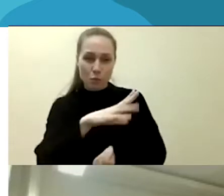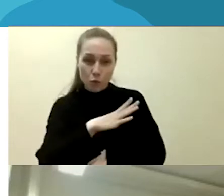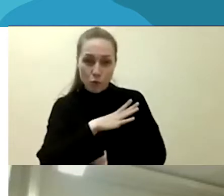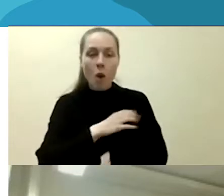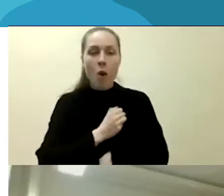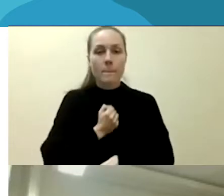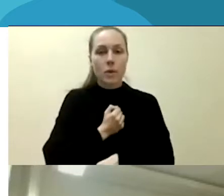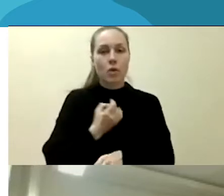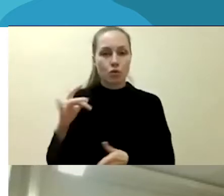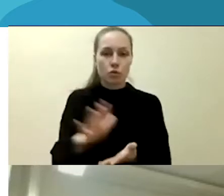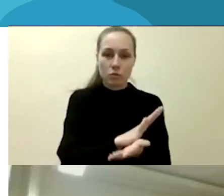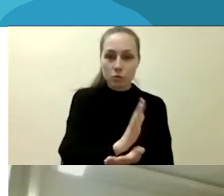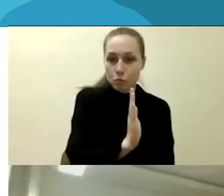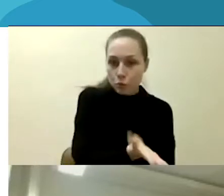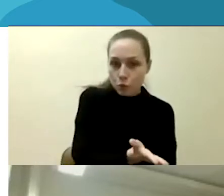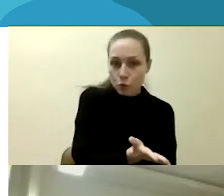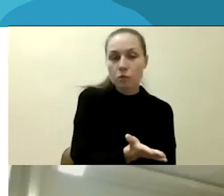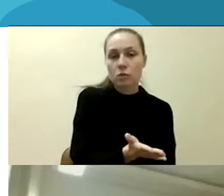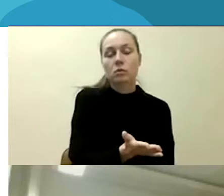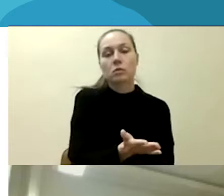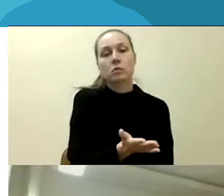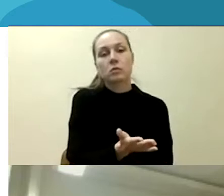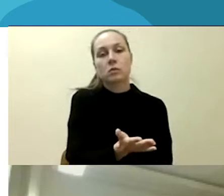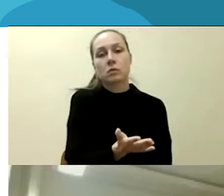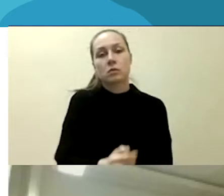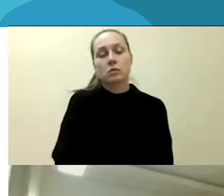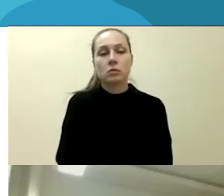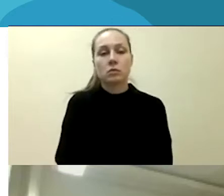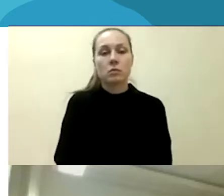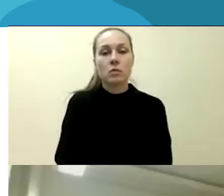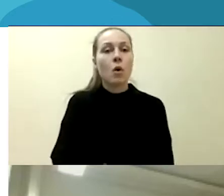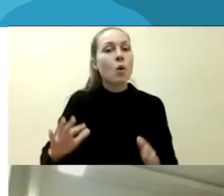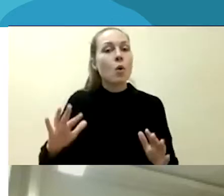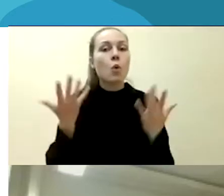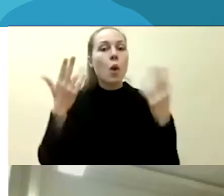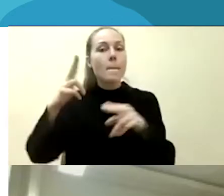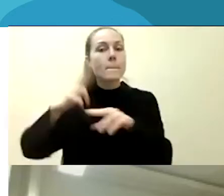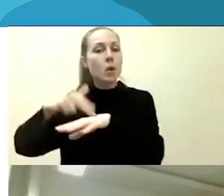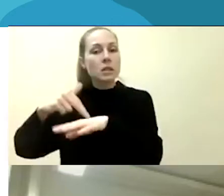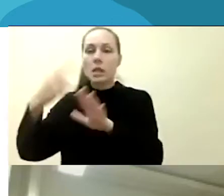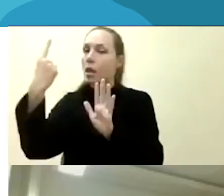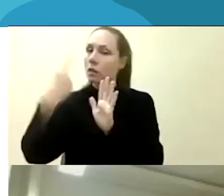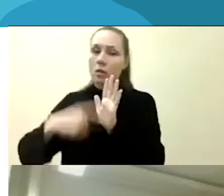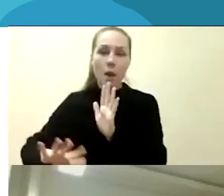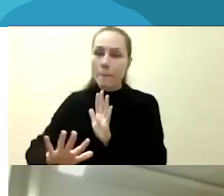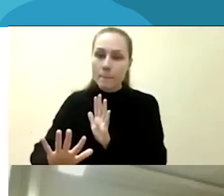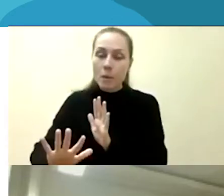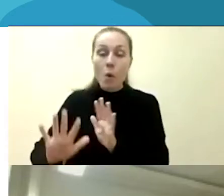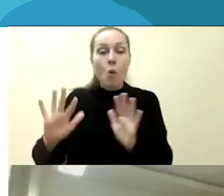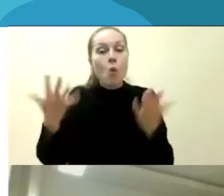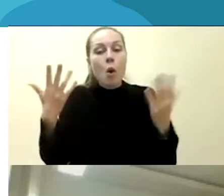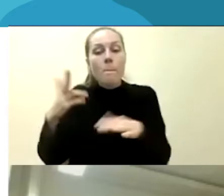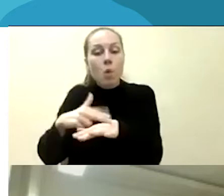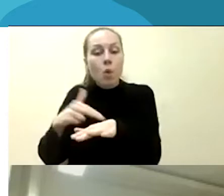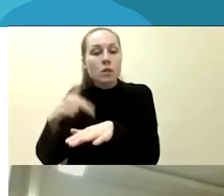the police shouldn't believe you. The police think that it's not so serious crime, and for all victims,